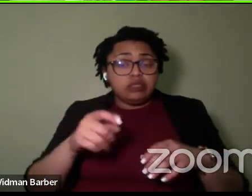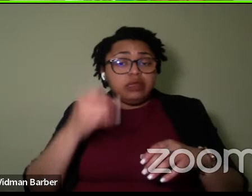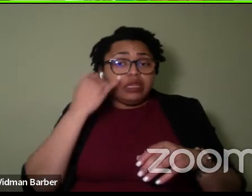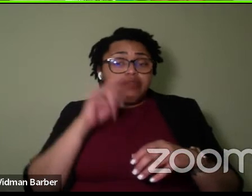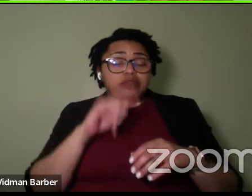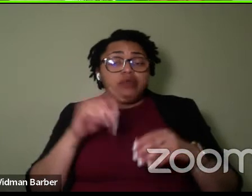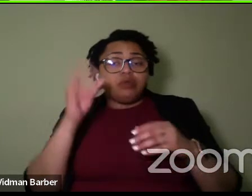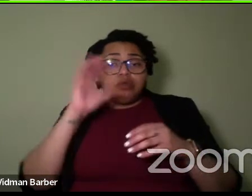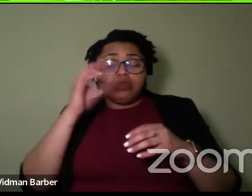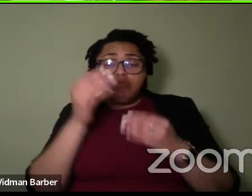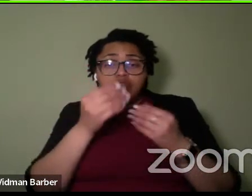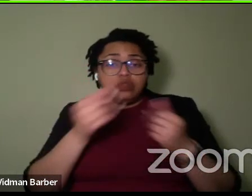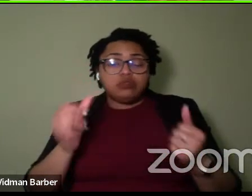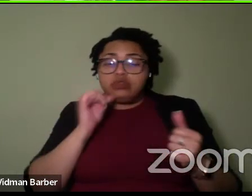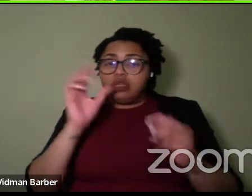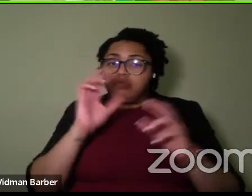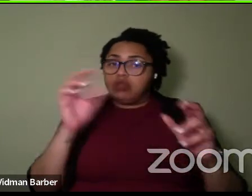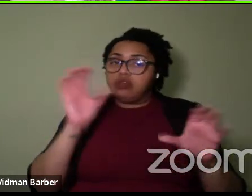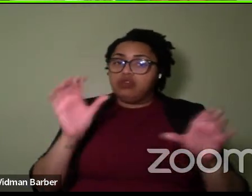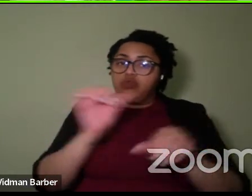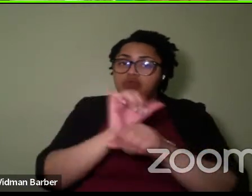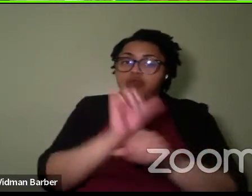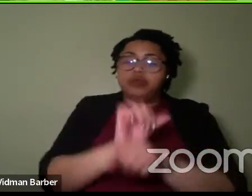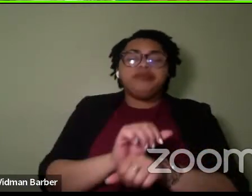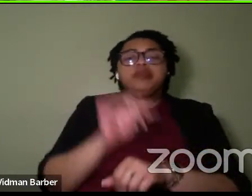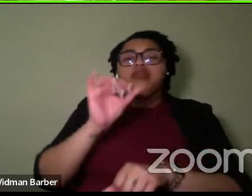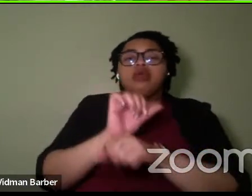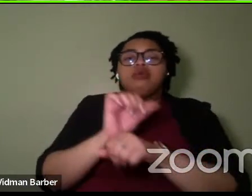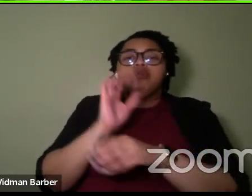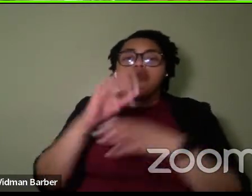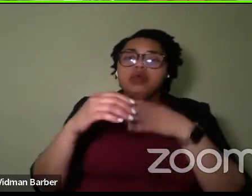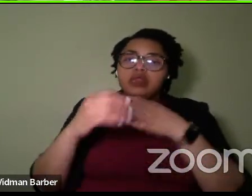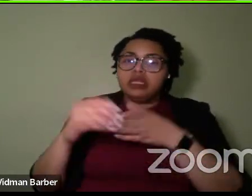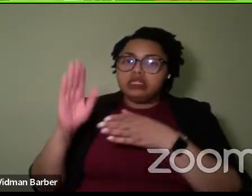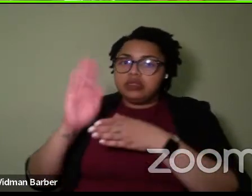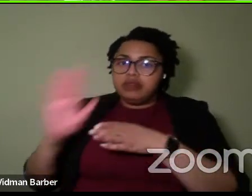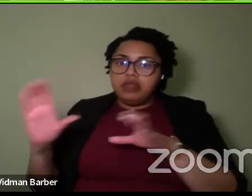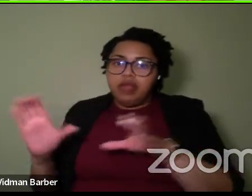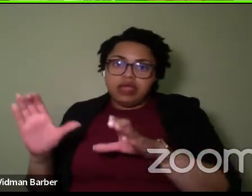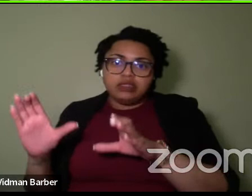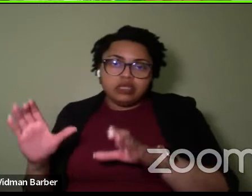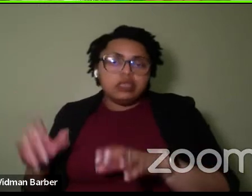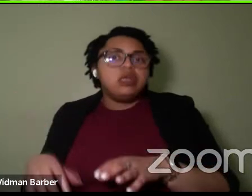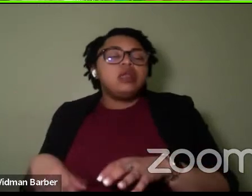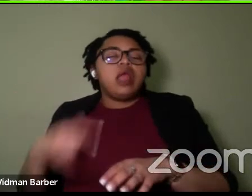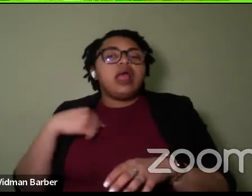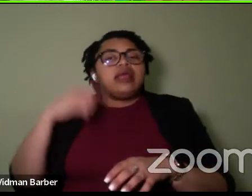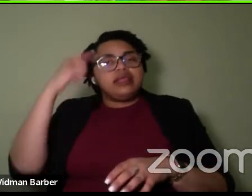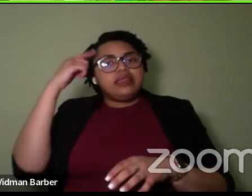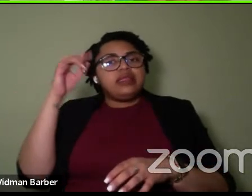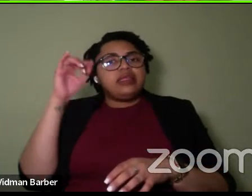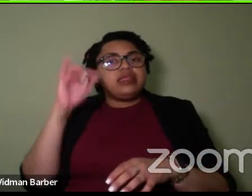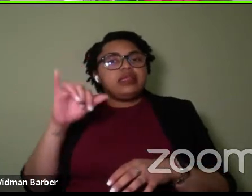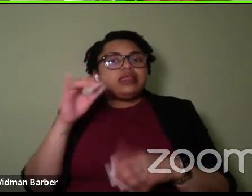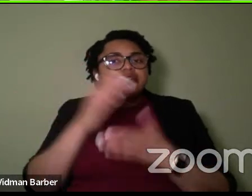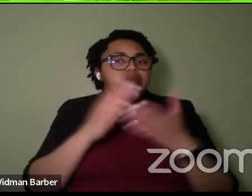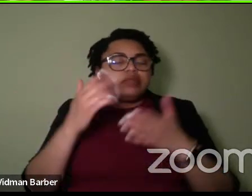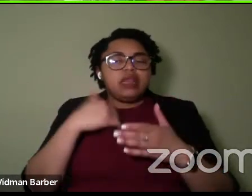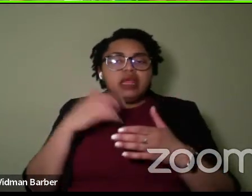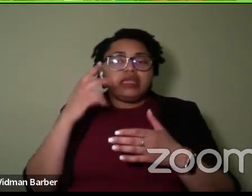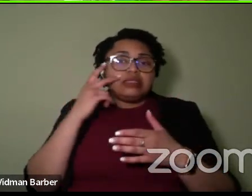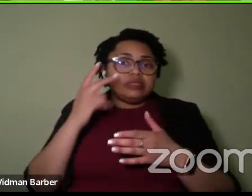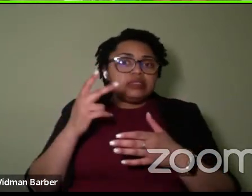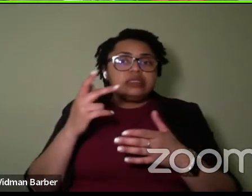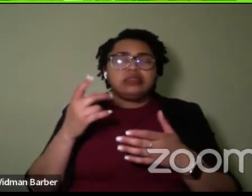do that work, right? That work that will lead to their action. And I think that, that's something that I find a little bit ironic, right?